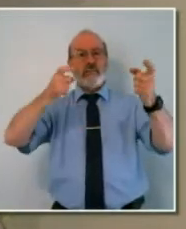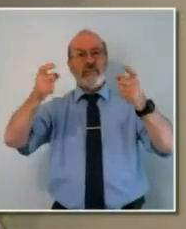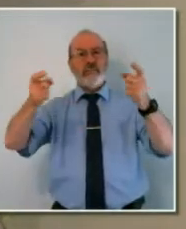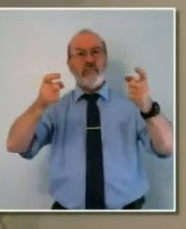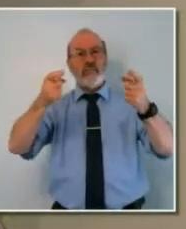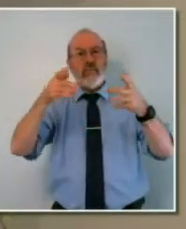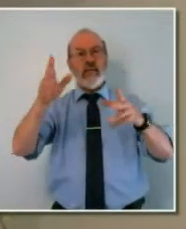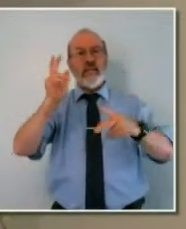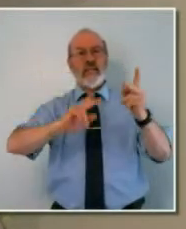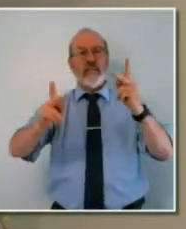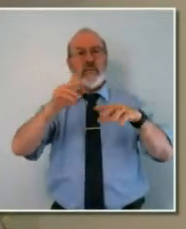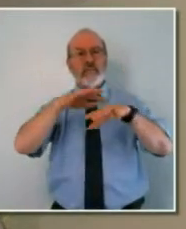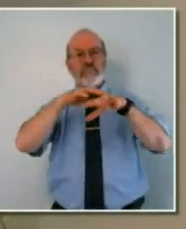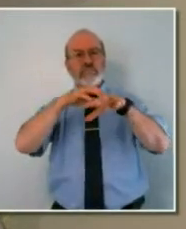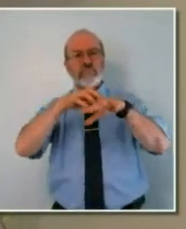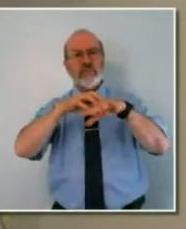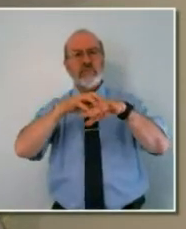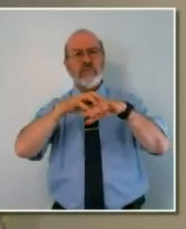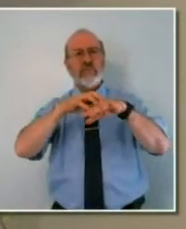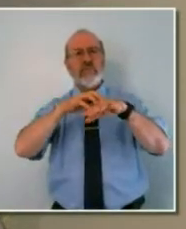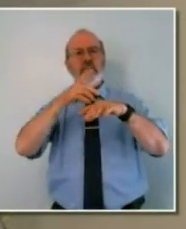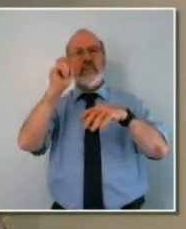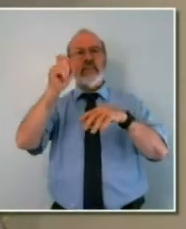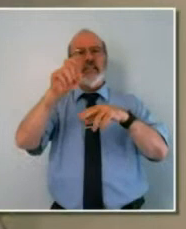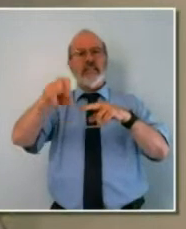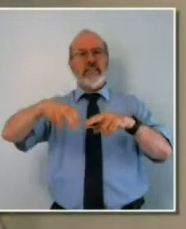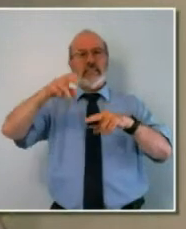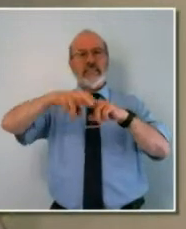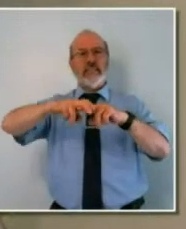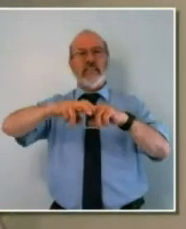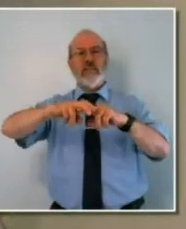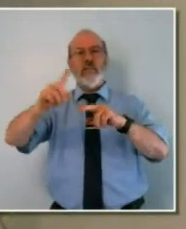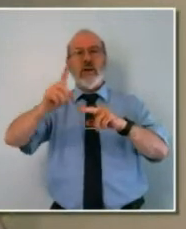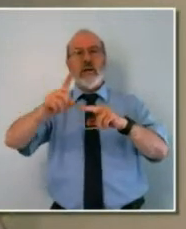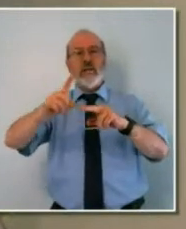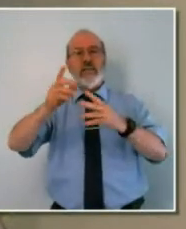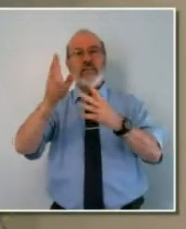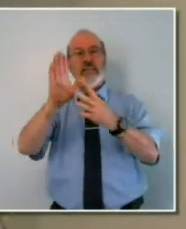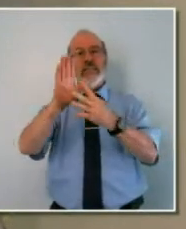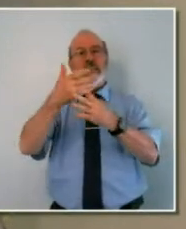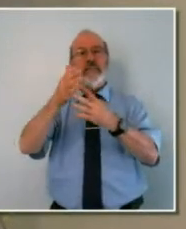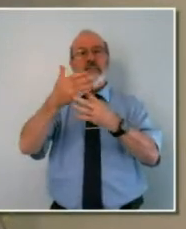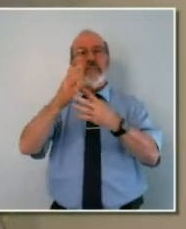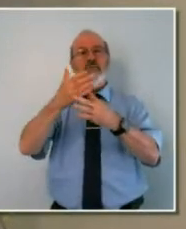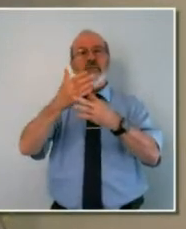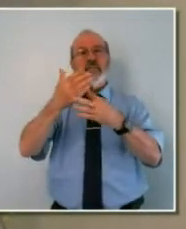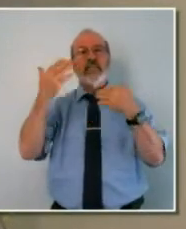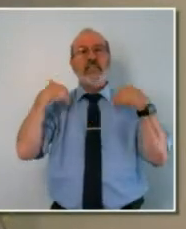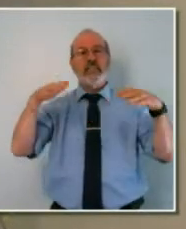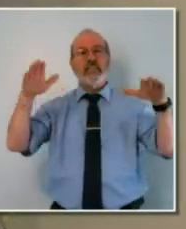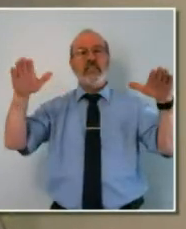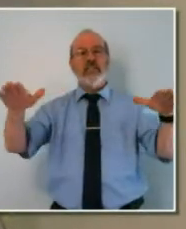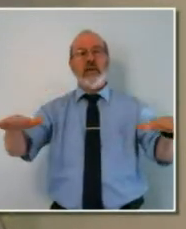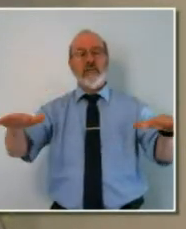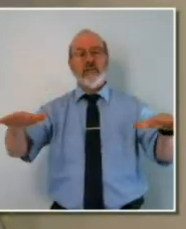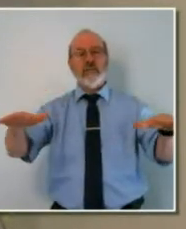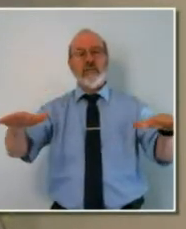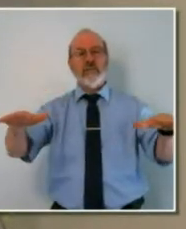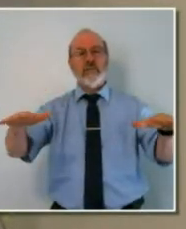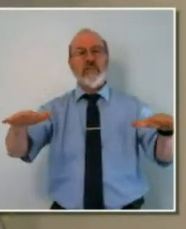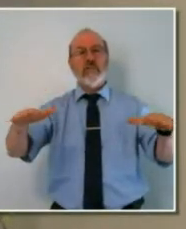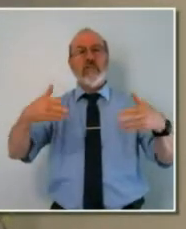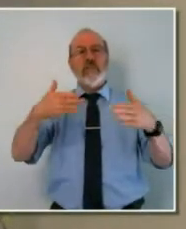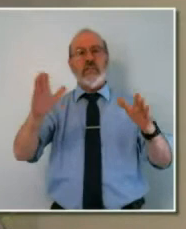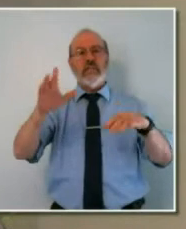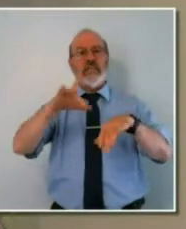people tremble. He sitteth," where? "Between the cherubims, let the